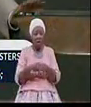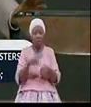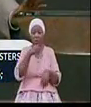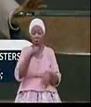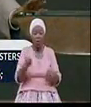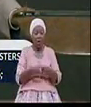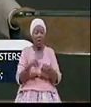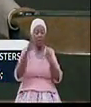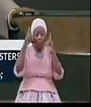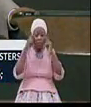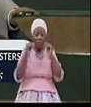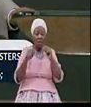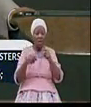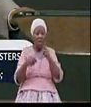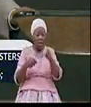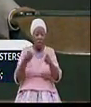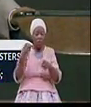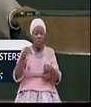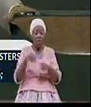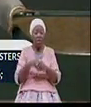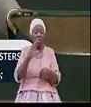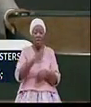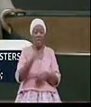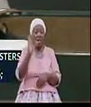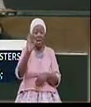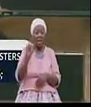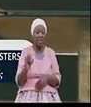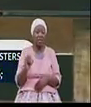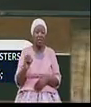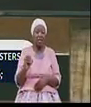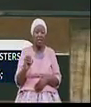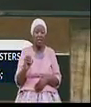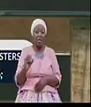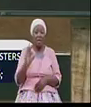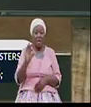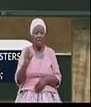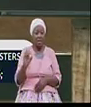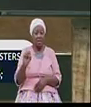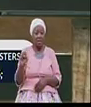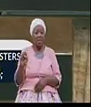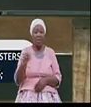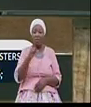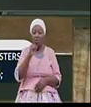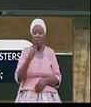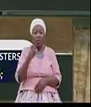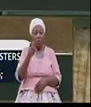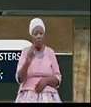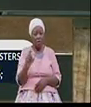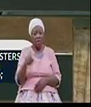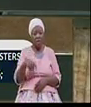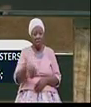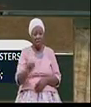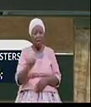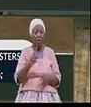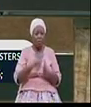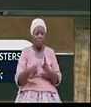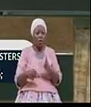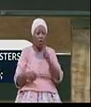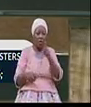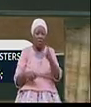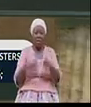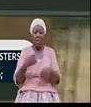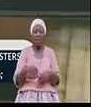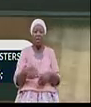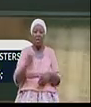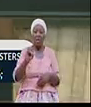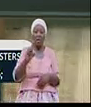He's not even reached 100. And it says Eli was very old. And that's what he thought